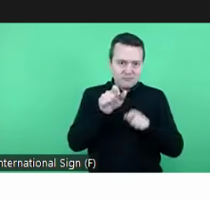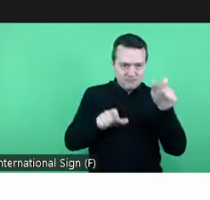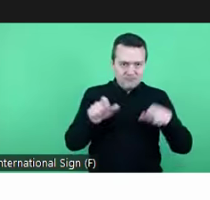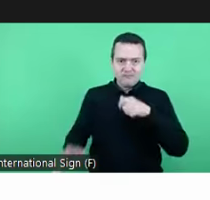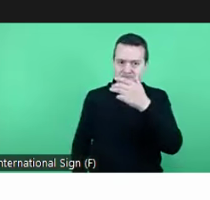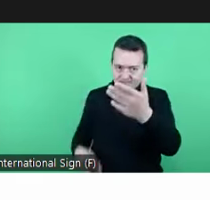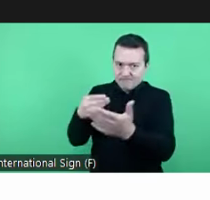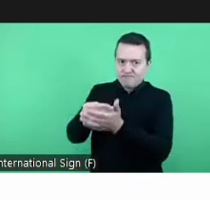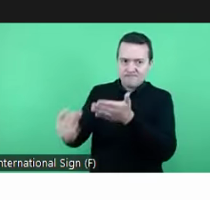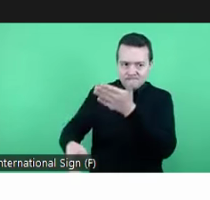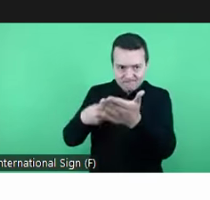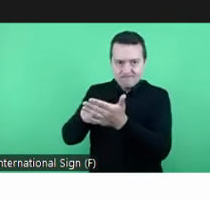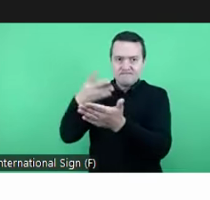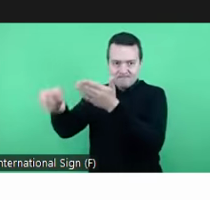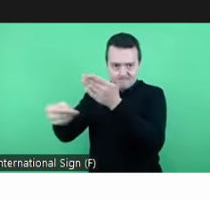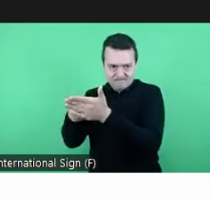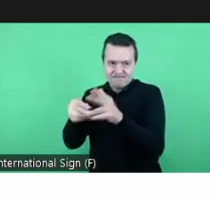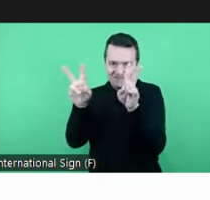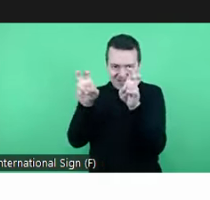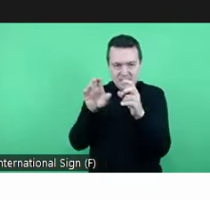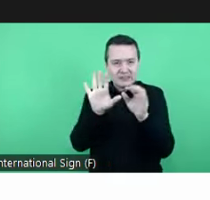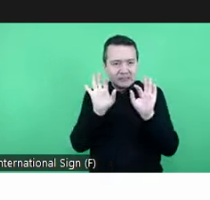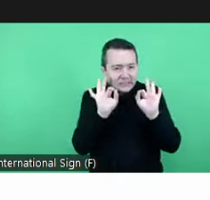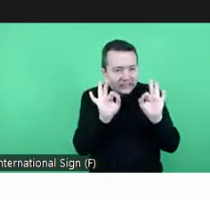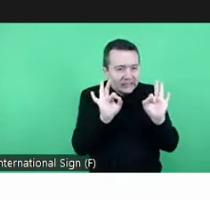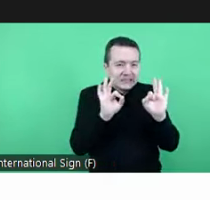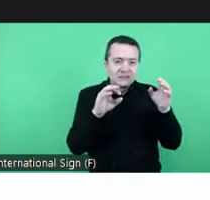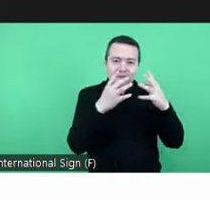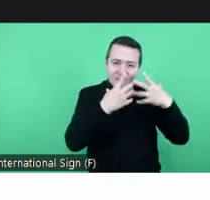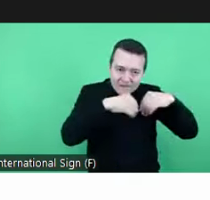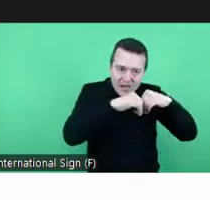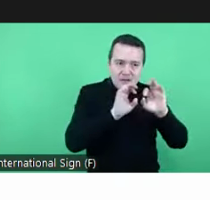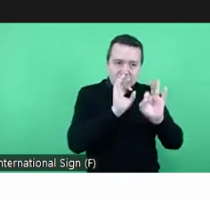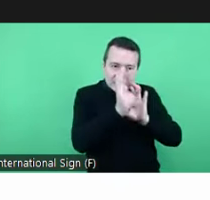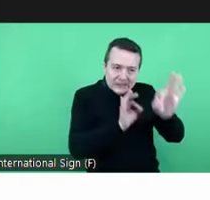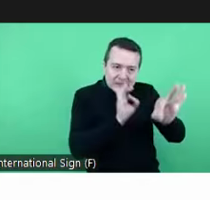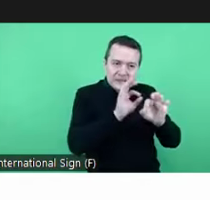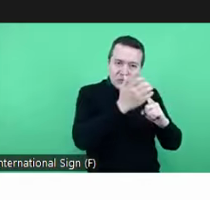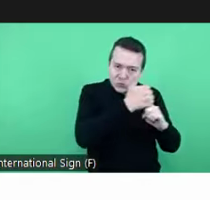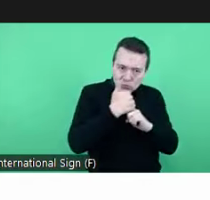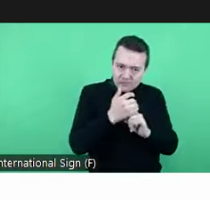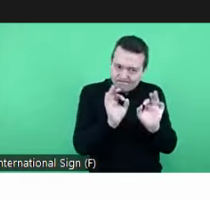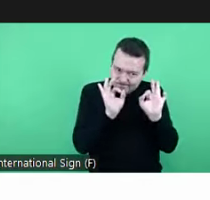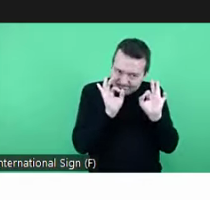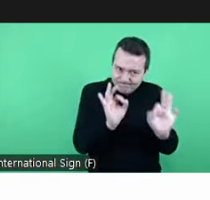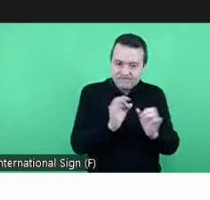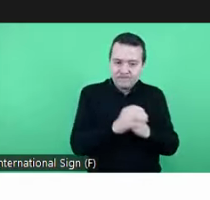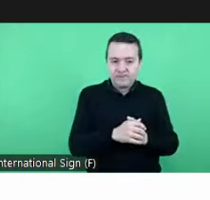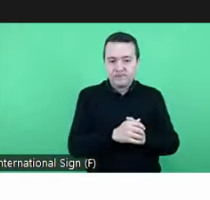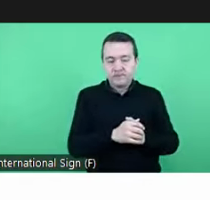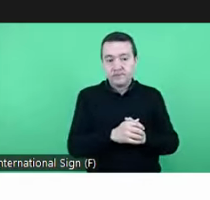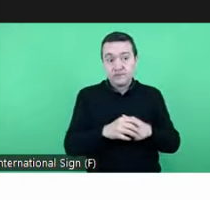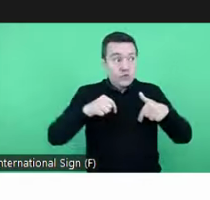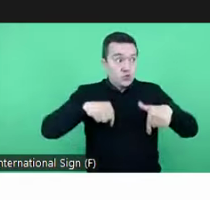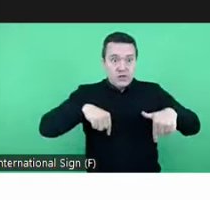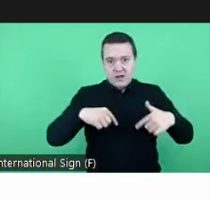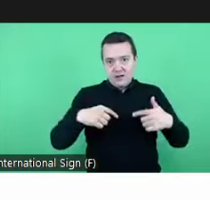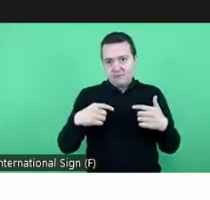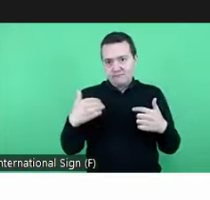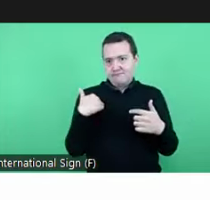expenses and financial protection of homes. We will try to focus strictly on what